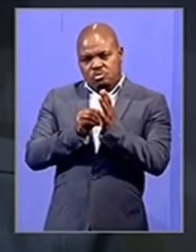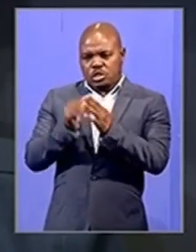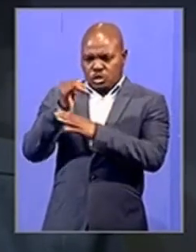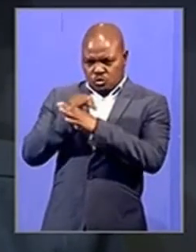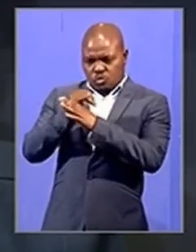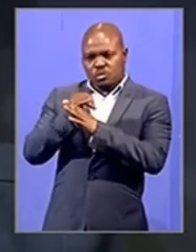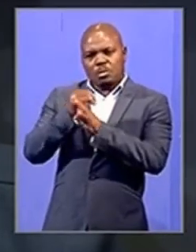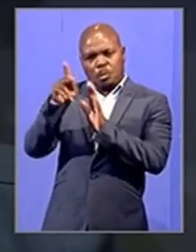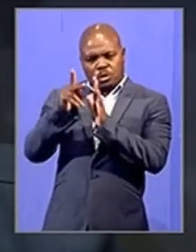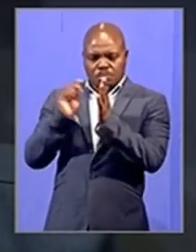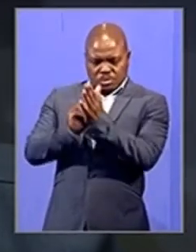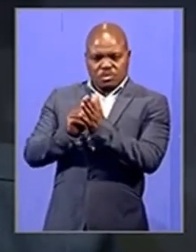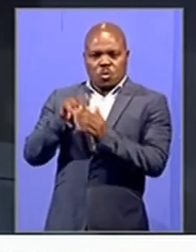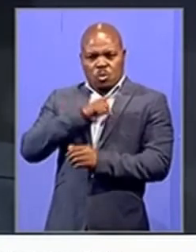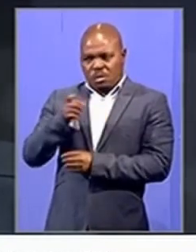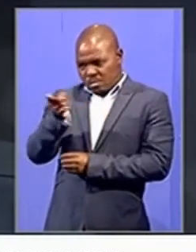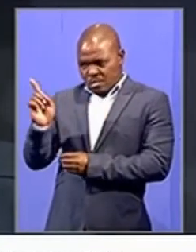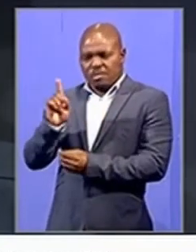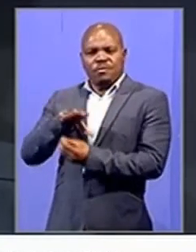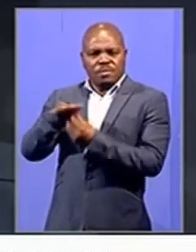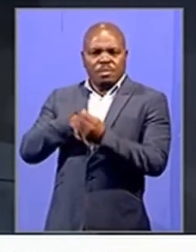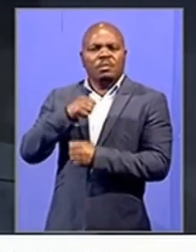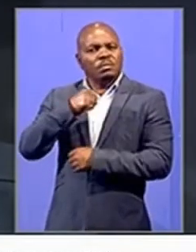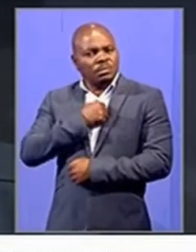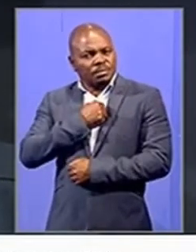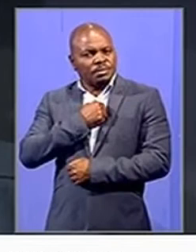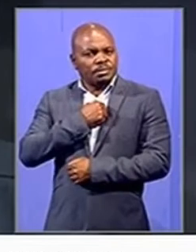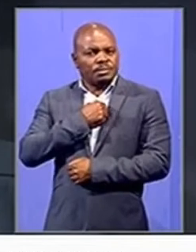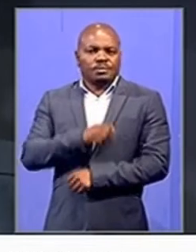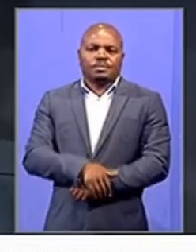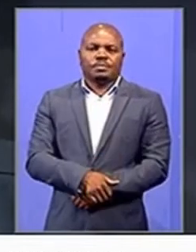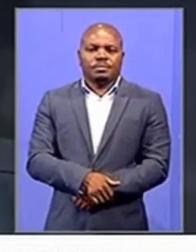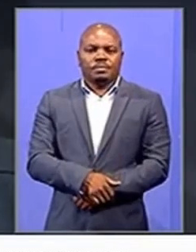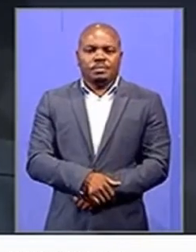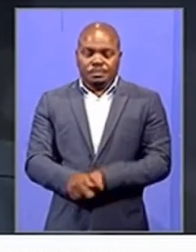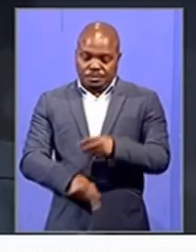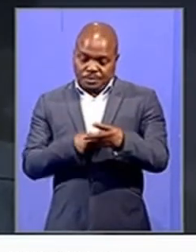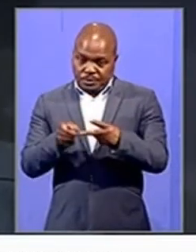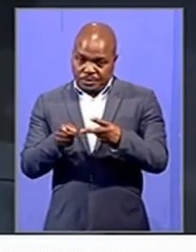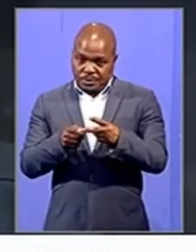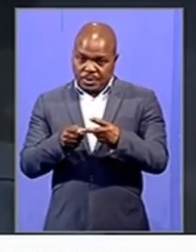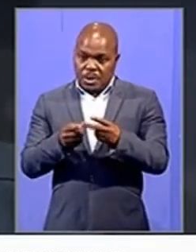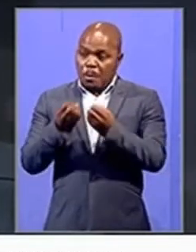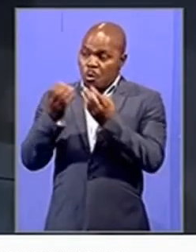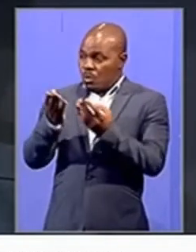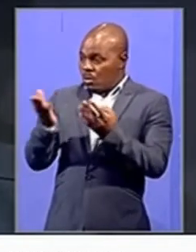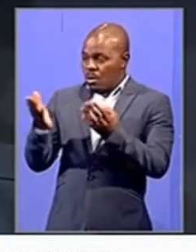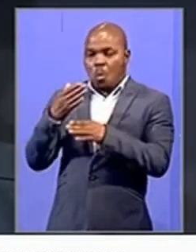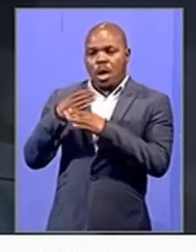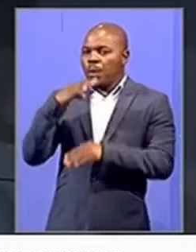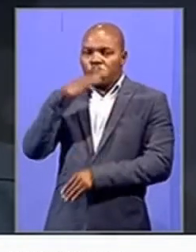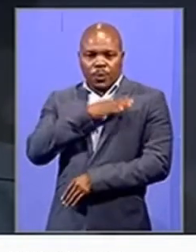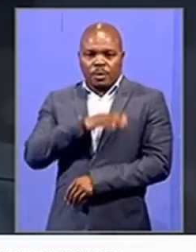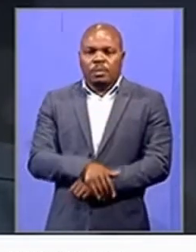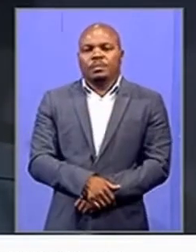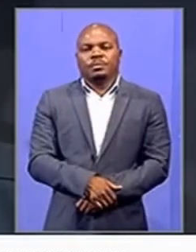insurance policies and I covered them in those insurance policies. Second, most of them they were not employed. Ke